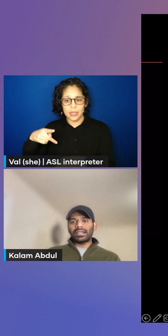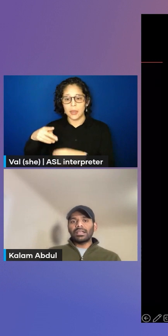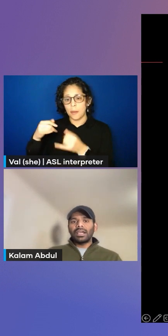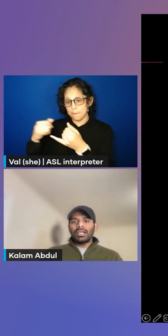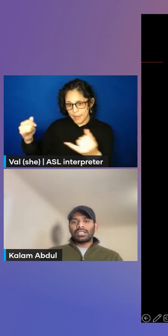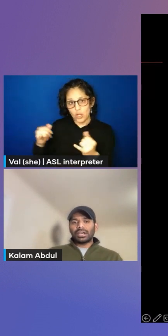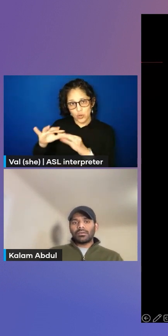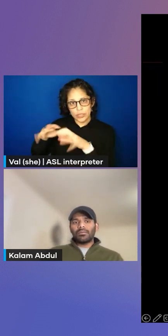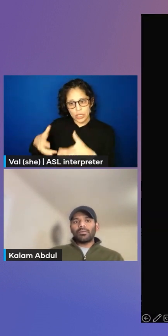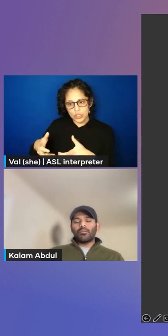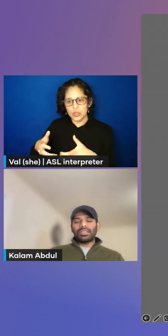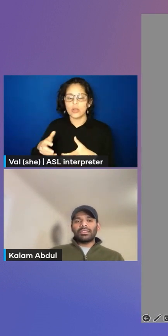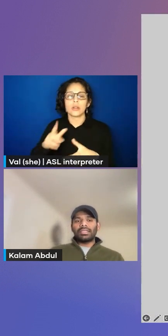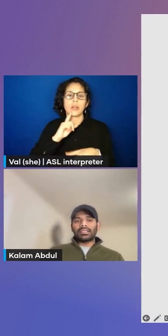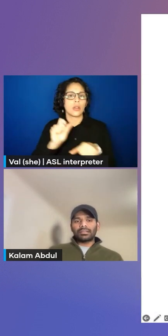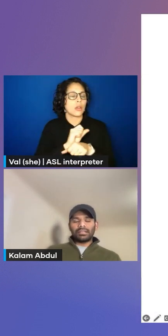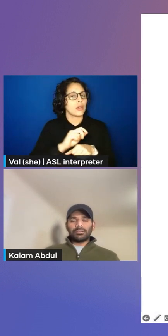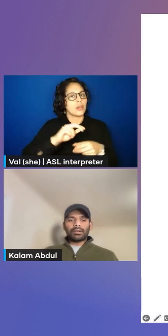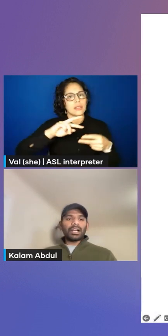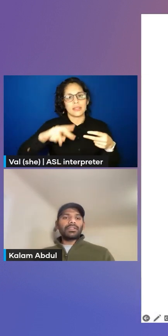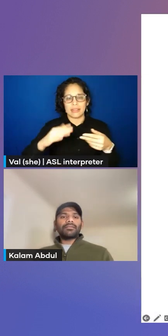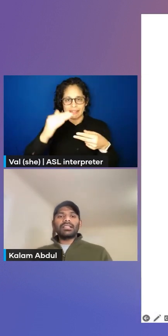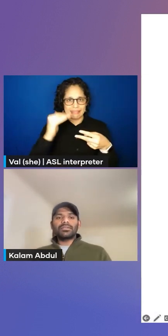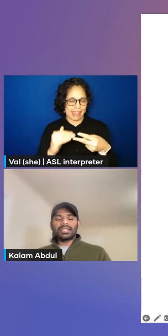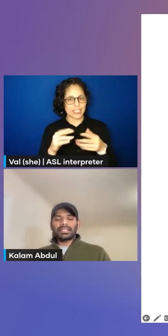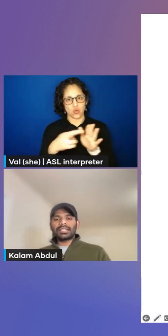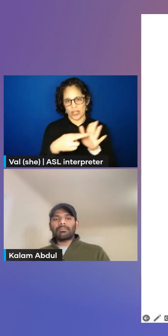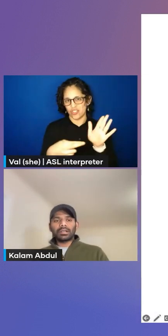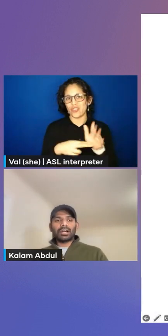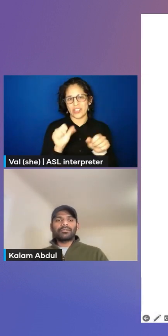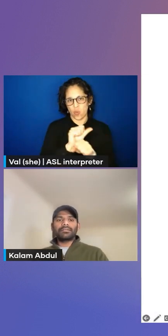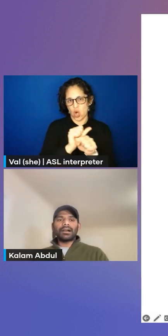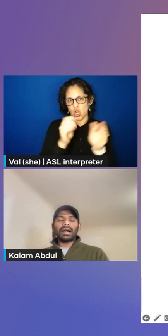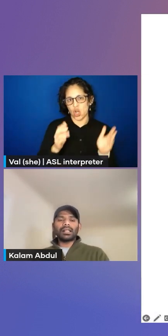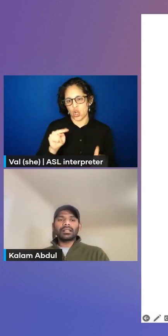nodes, right? So with the config file you see is a